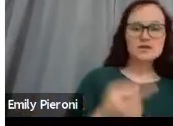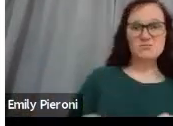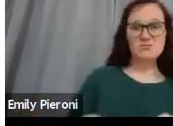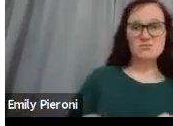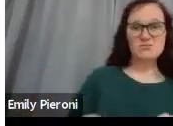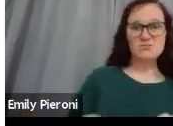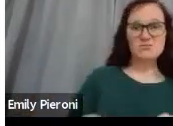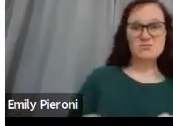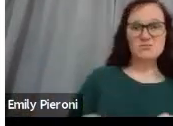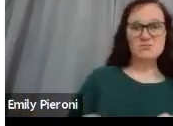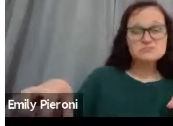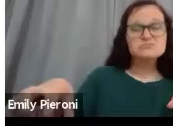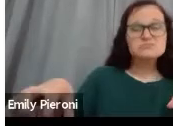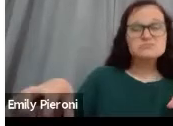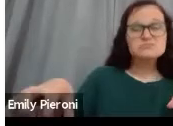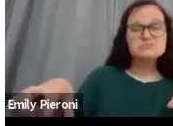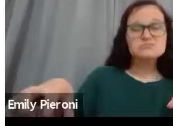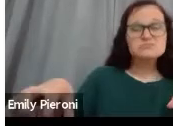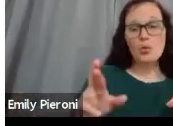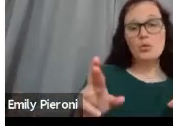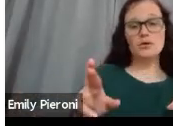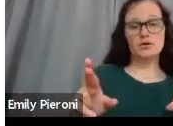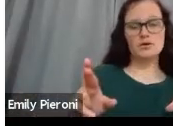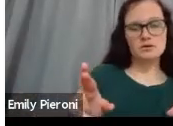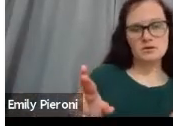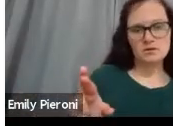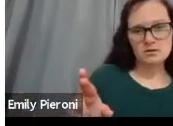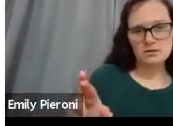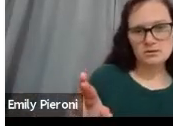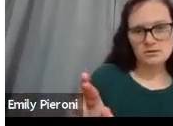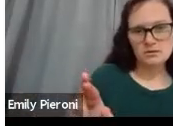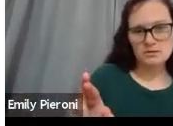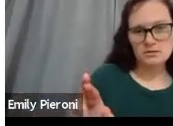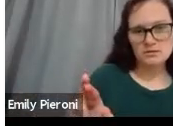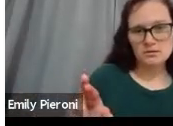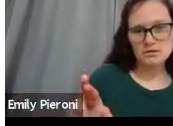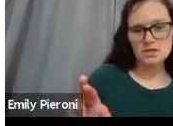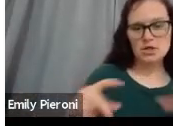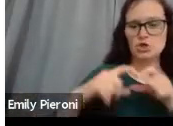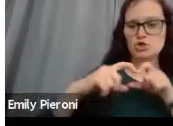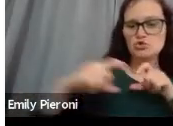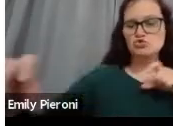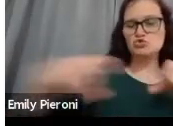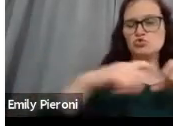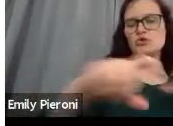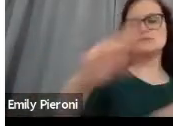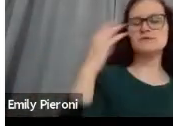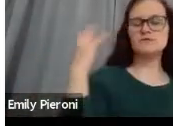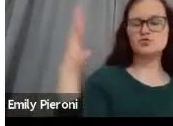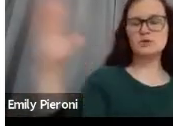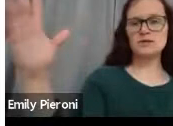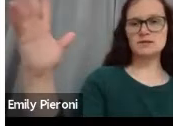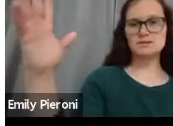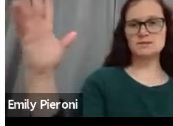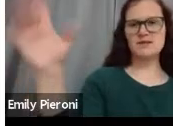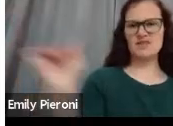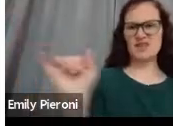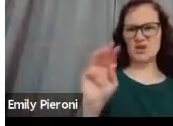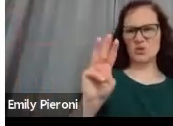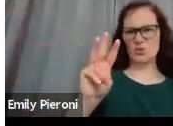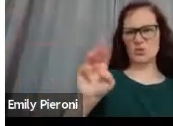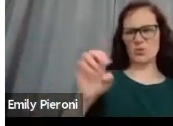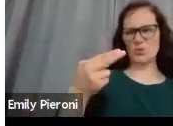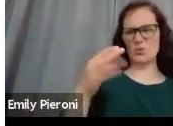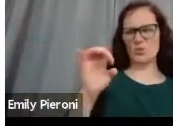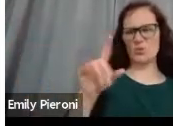plot forestry. It can be in strips of trees, like what we see in this picture, intercropped with wheat. But